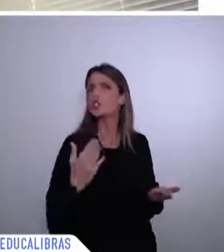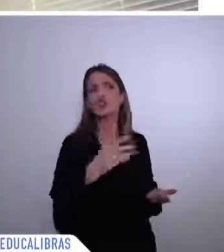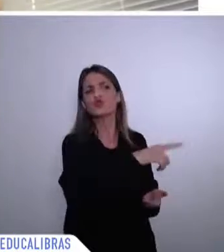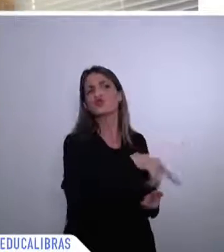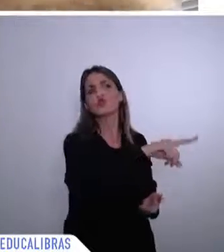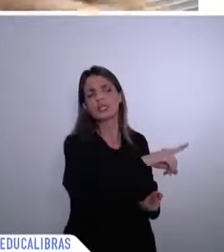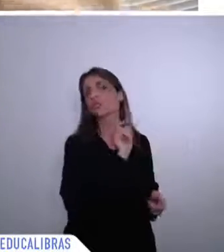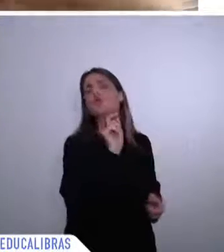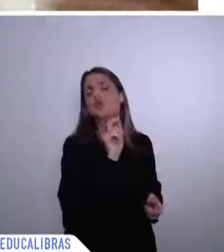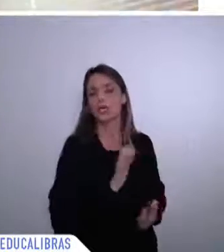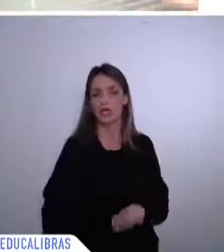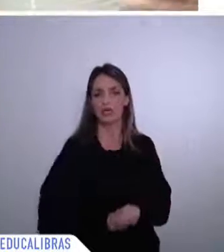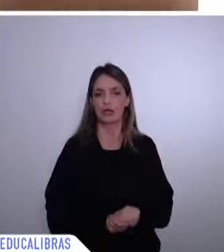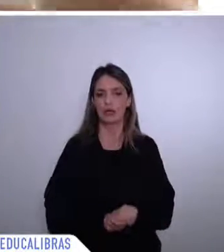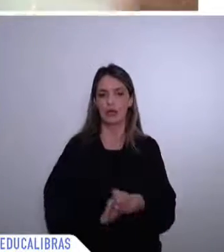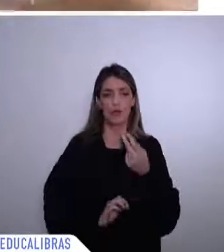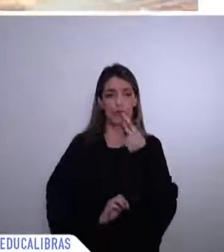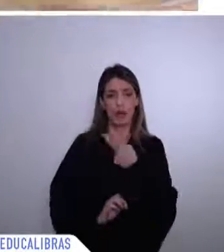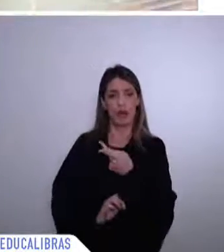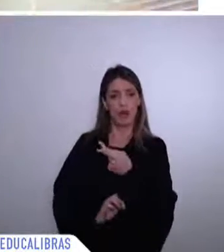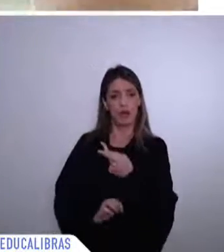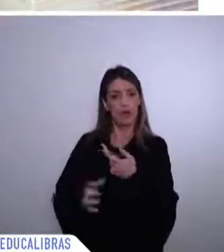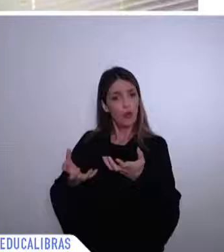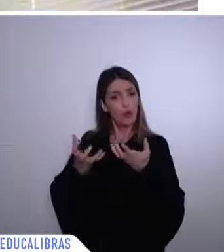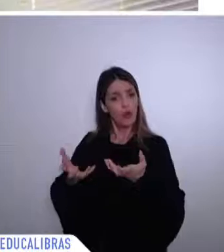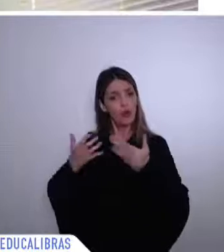what their main uh,